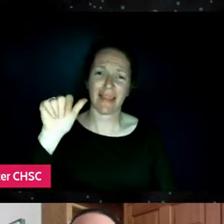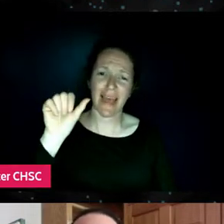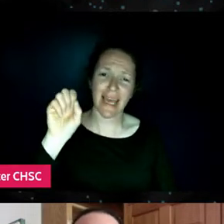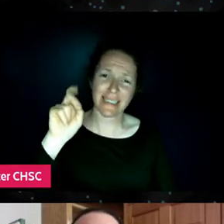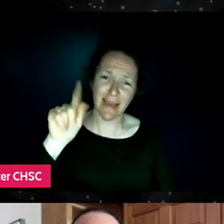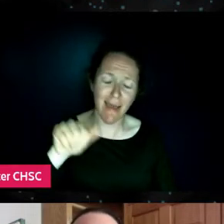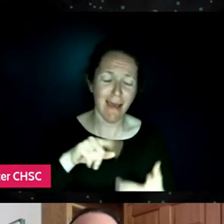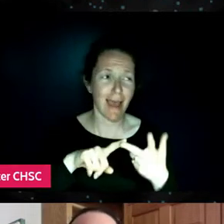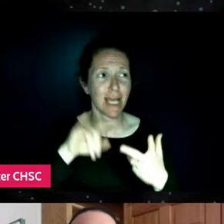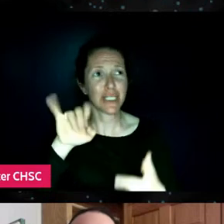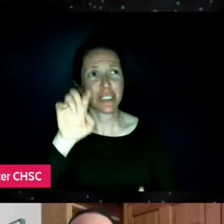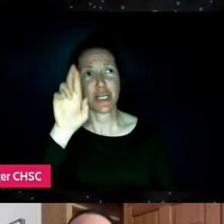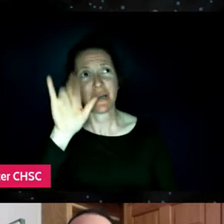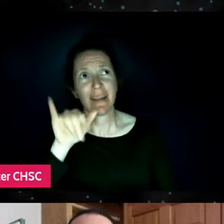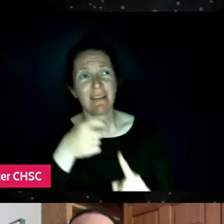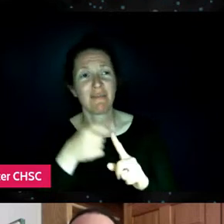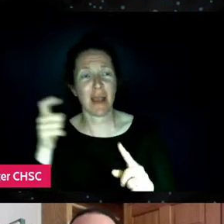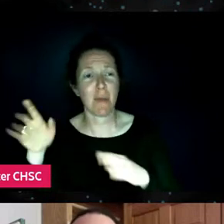from Hawaii.